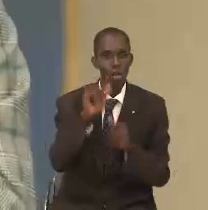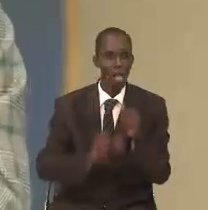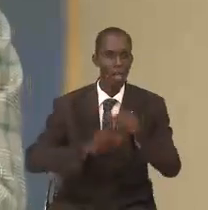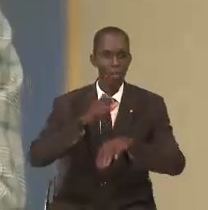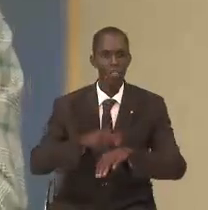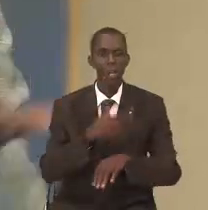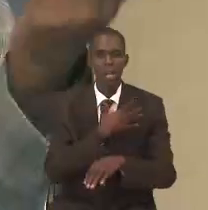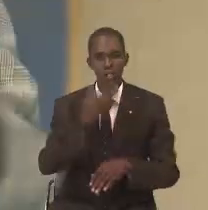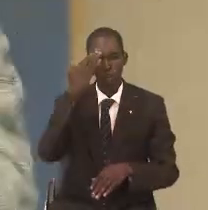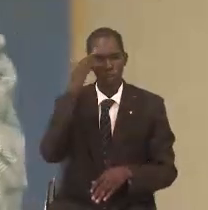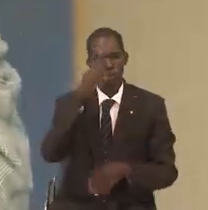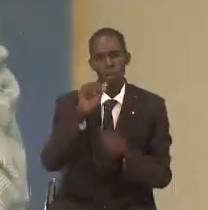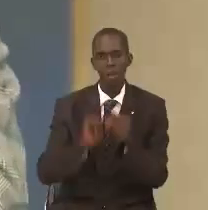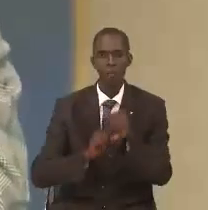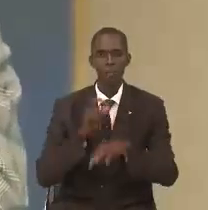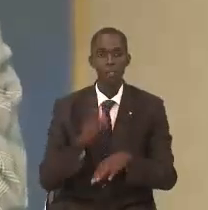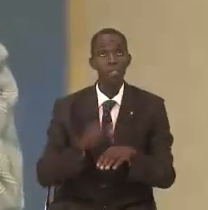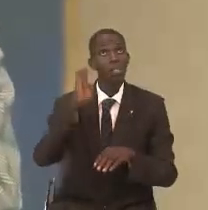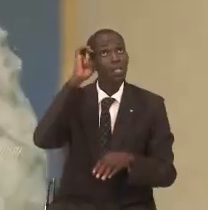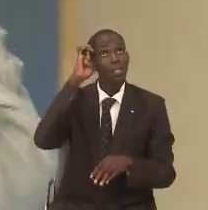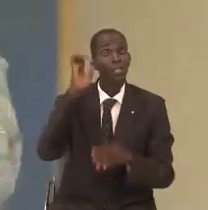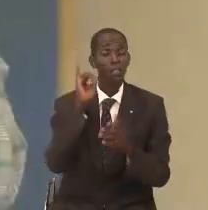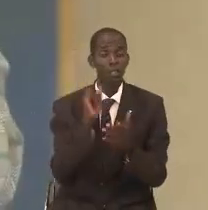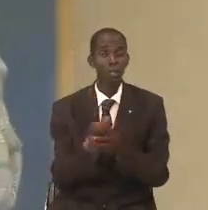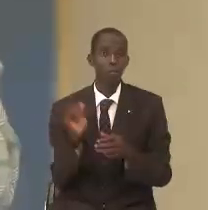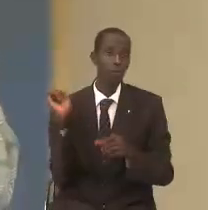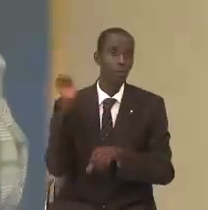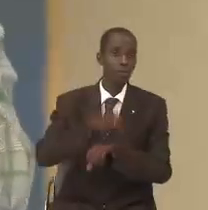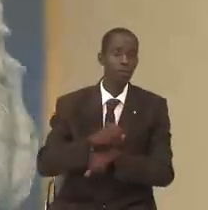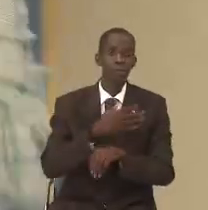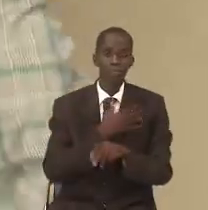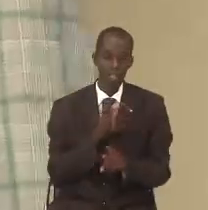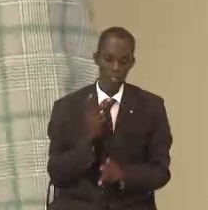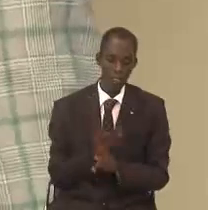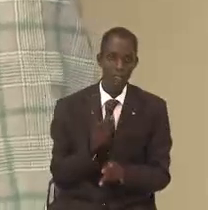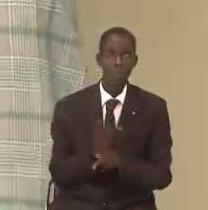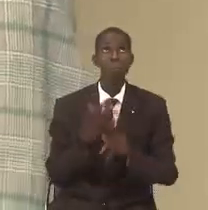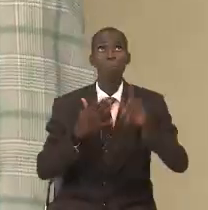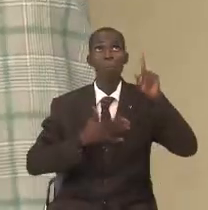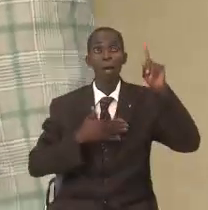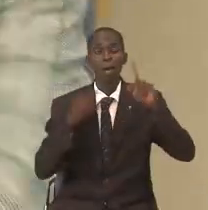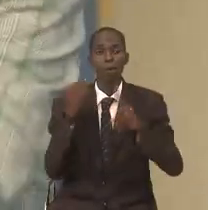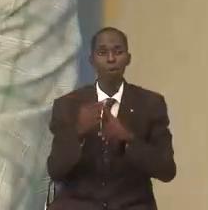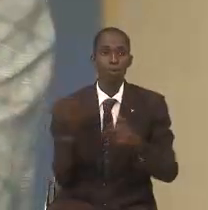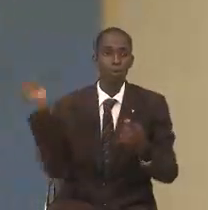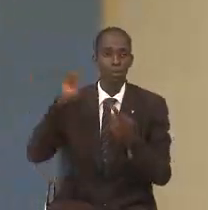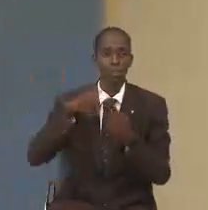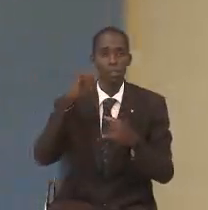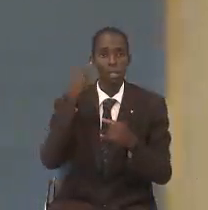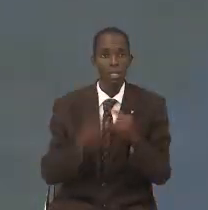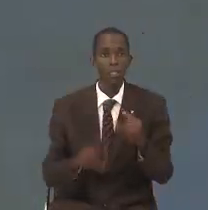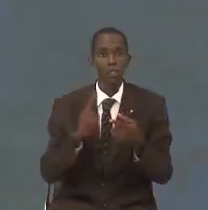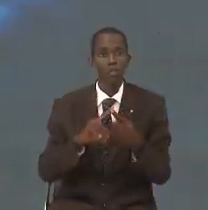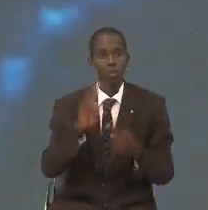you every time. He that overcometh and keepeth my words unto the end, to